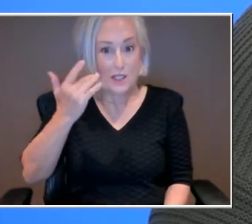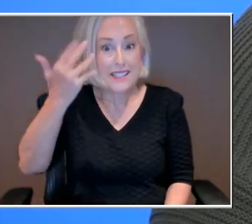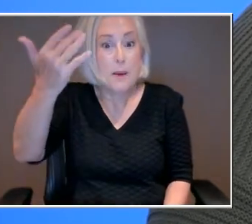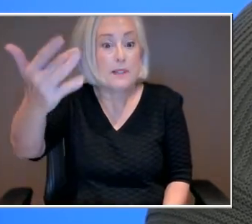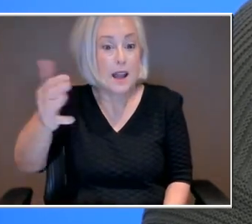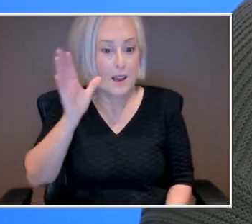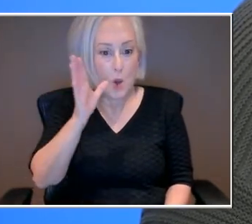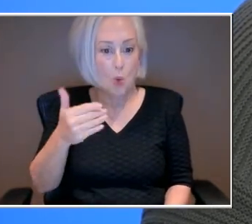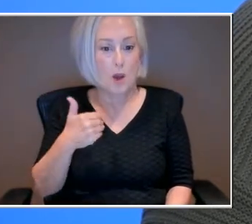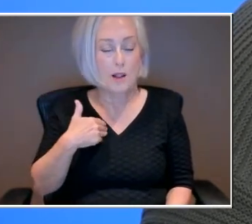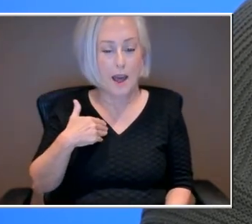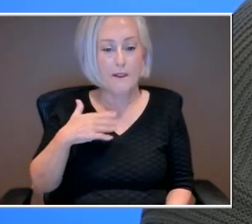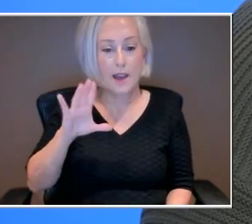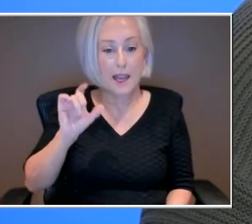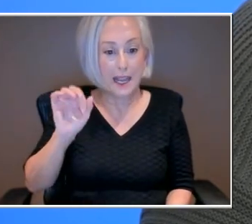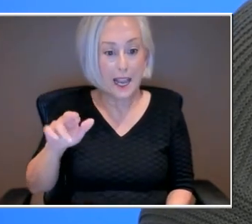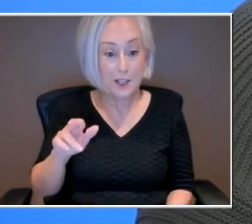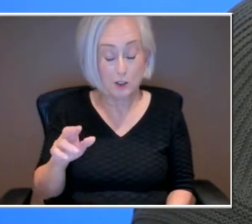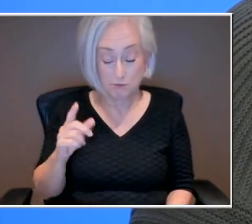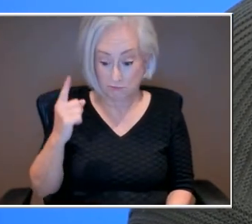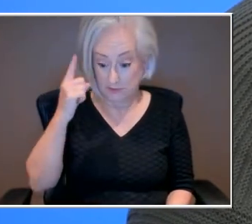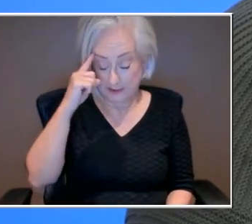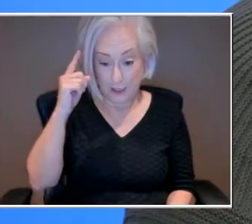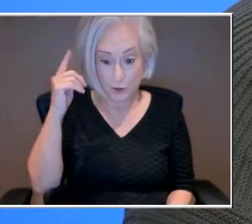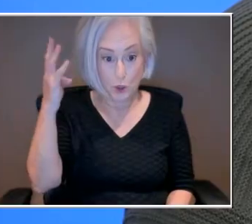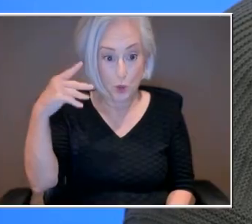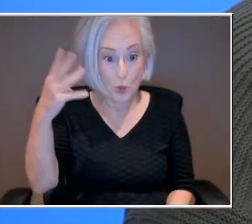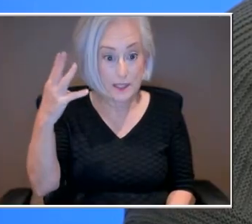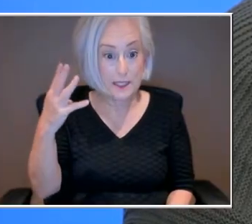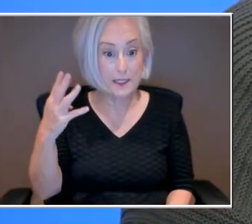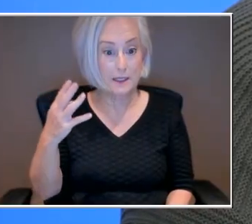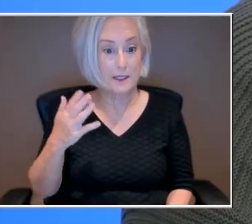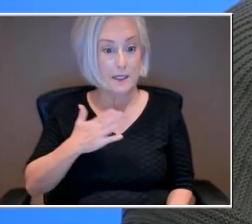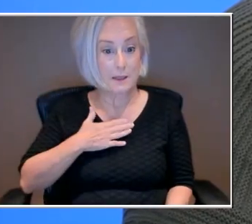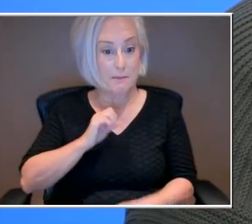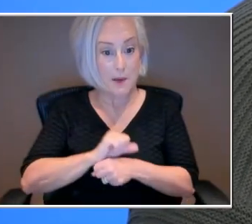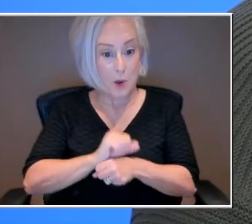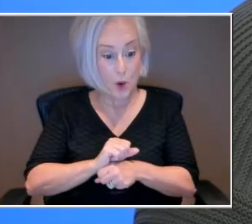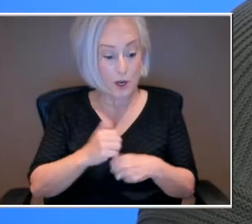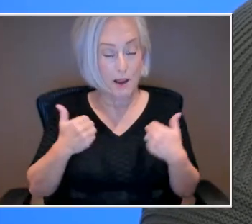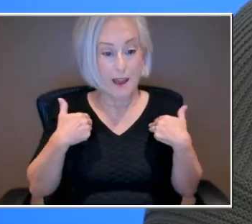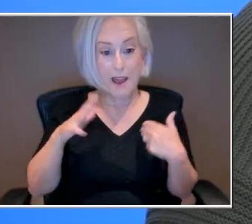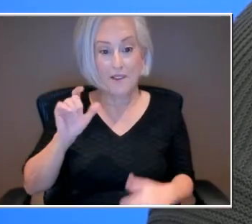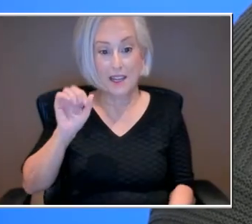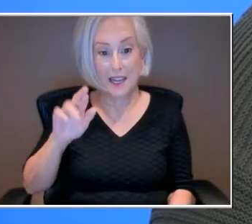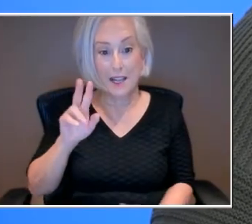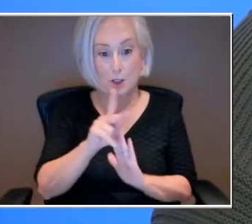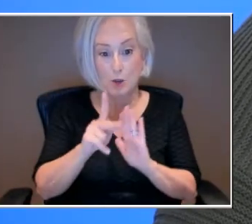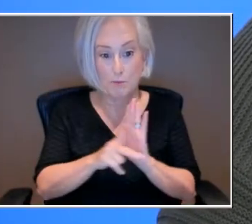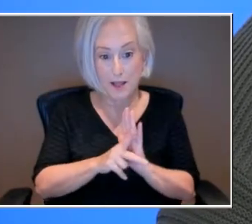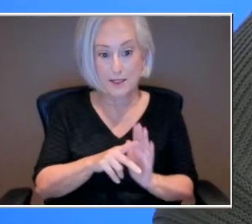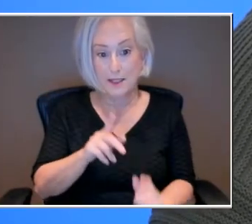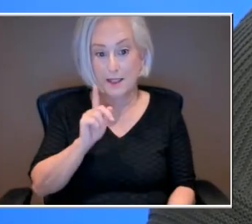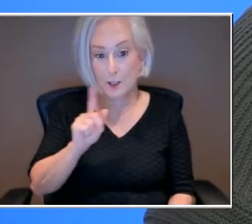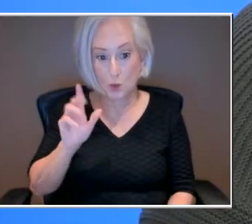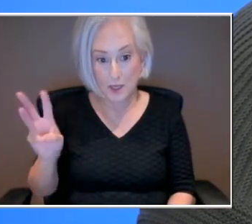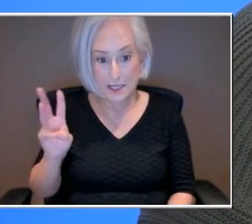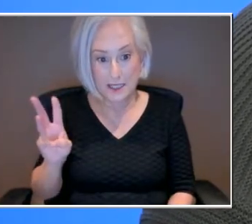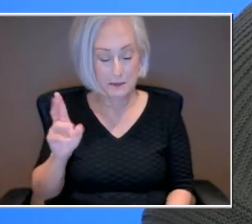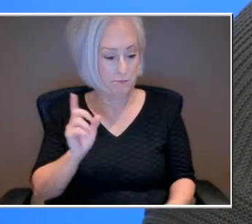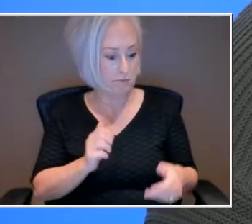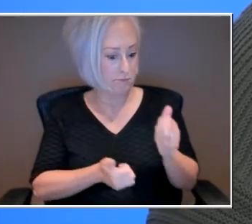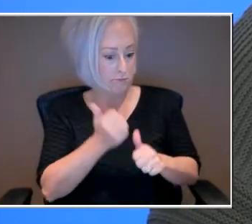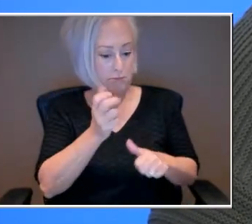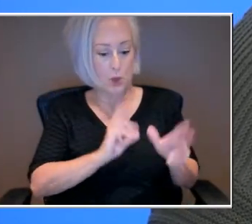most people. I had a cancer policy at work at 26 years old. Like, most people don't think of that.